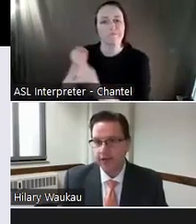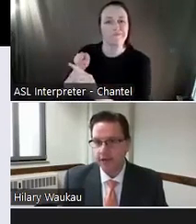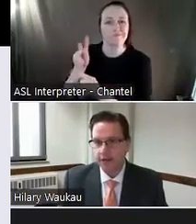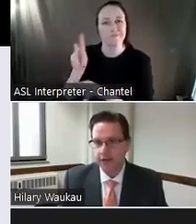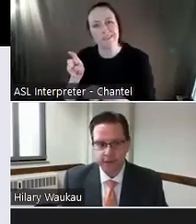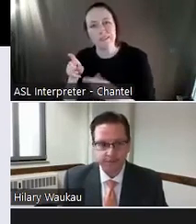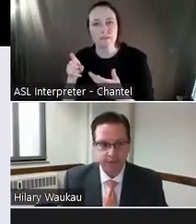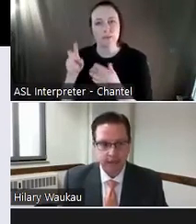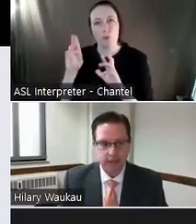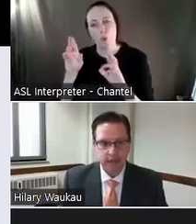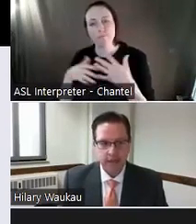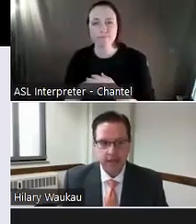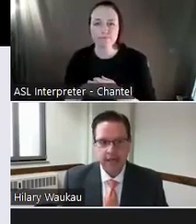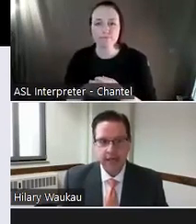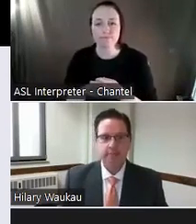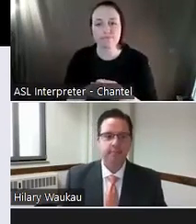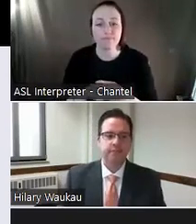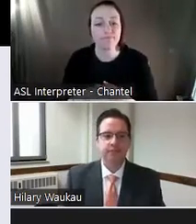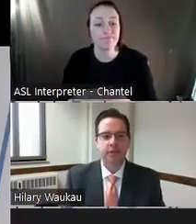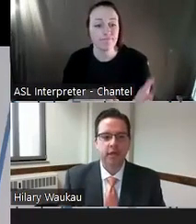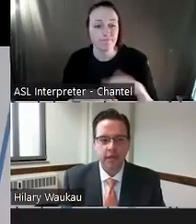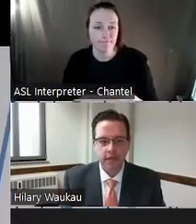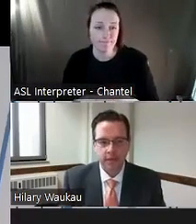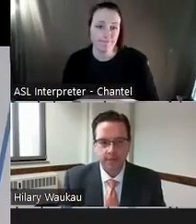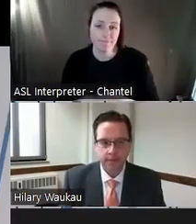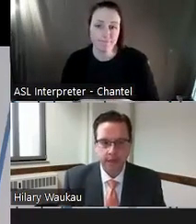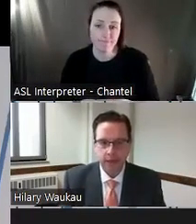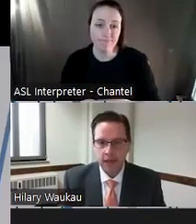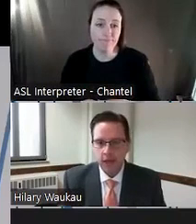the initiatives in the governor's budget. Next slide.